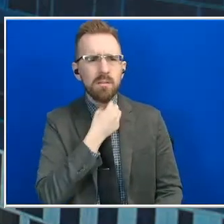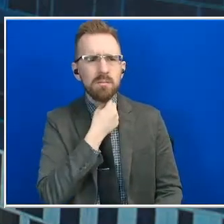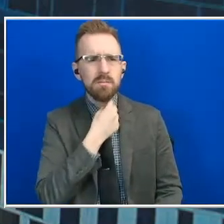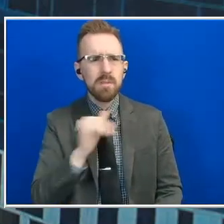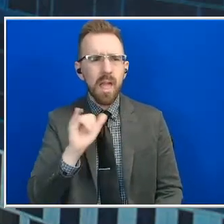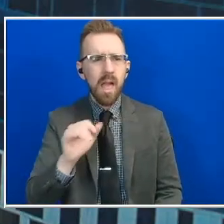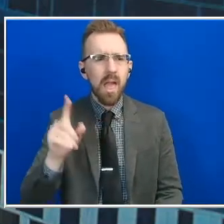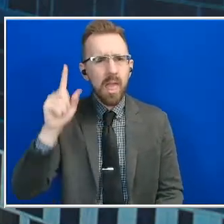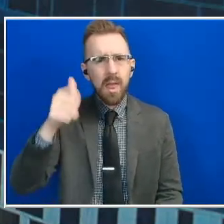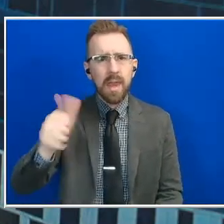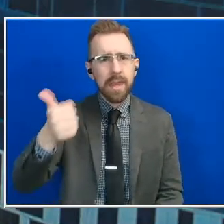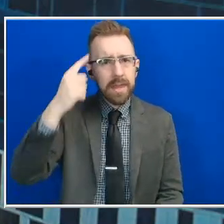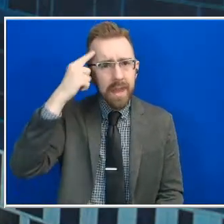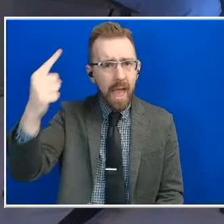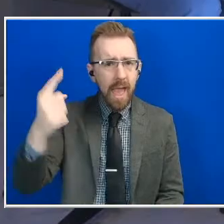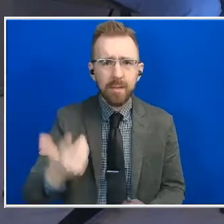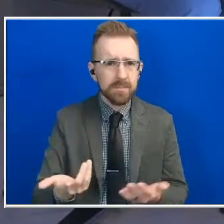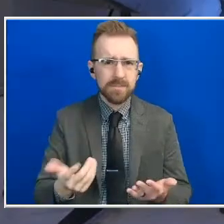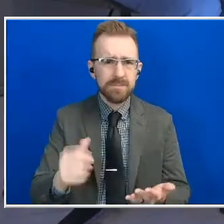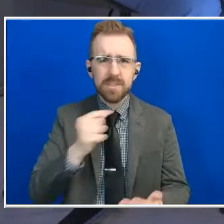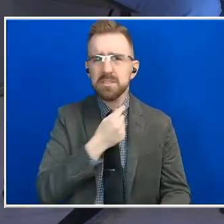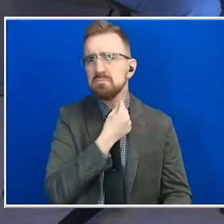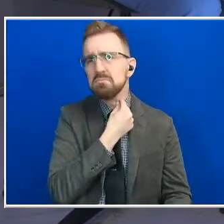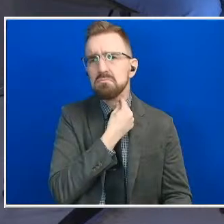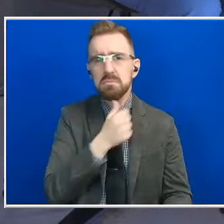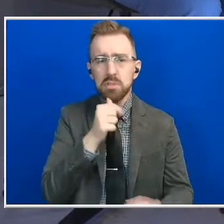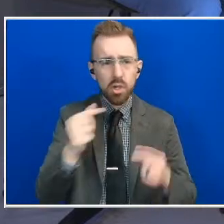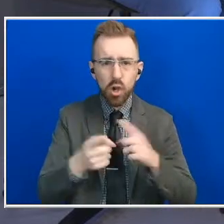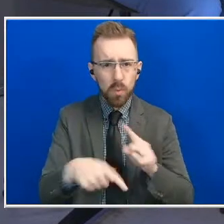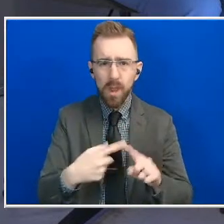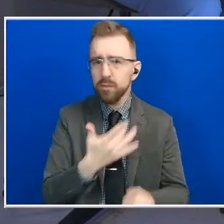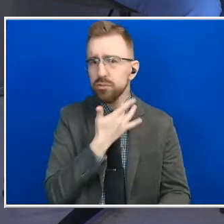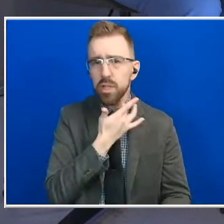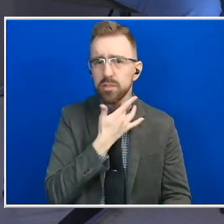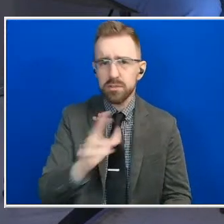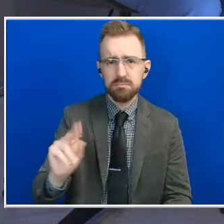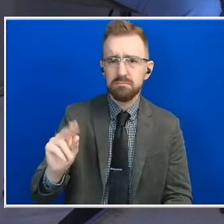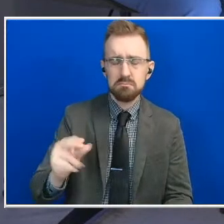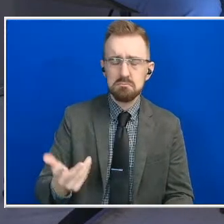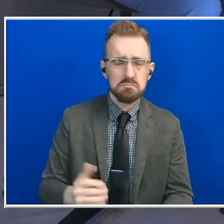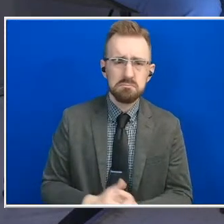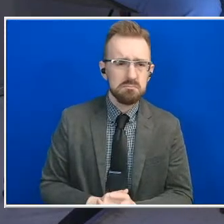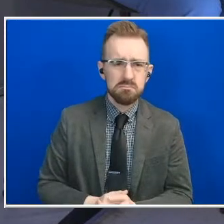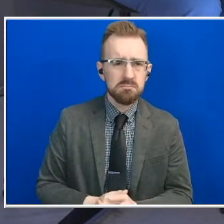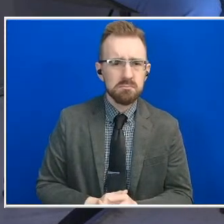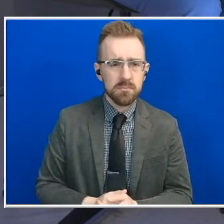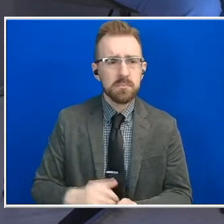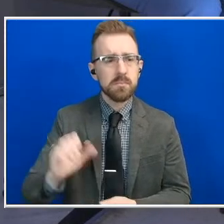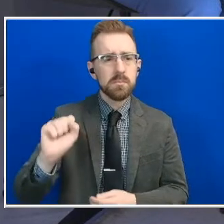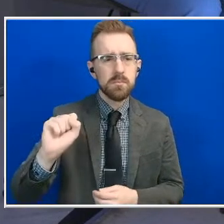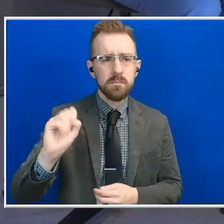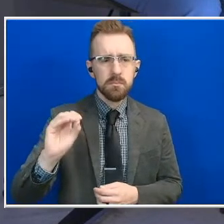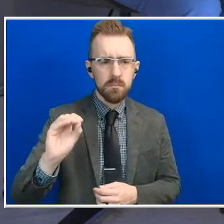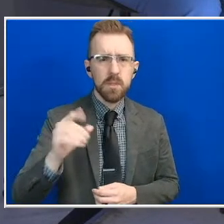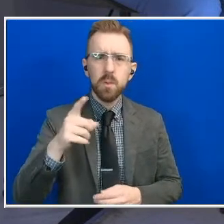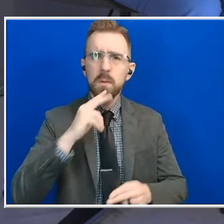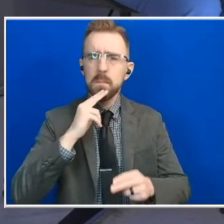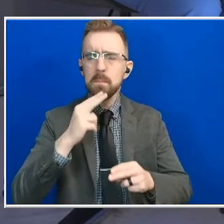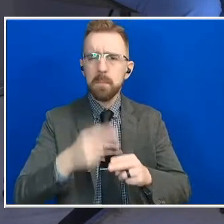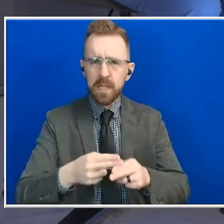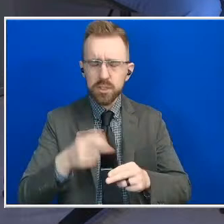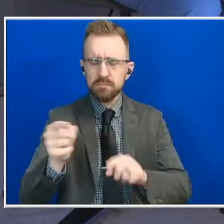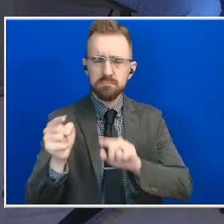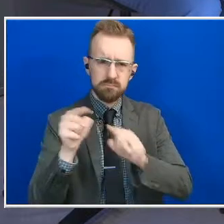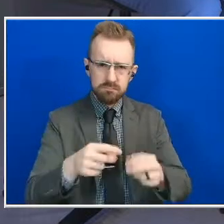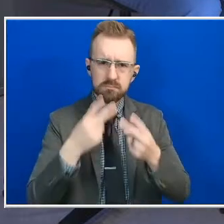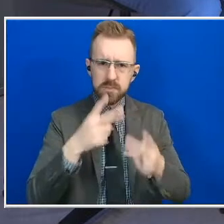Just real just a tiny weird little nodule. Didn't hurt when you've touched it? Not at all. Okay. So you mentioned you came to see Dr. Terry Sue. So